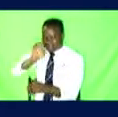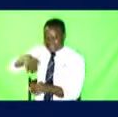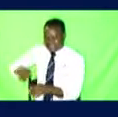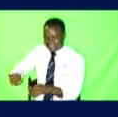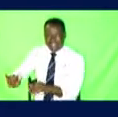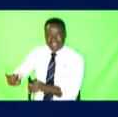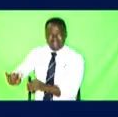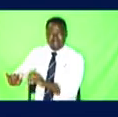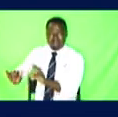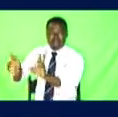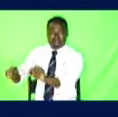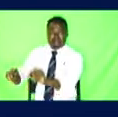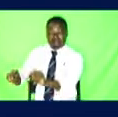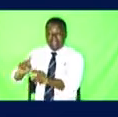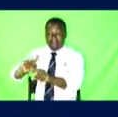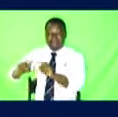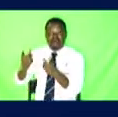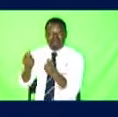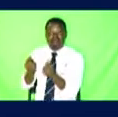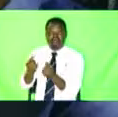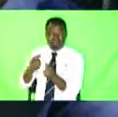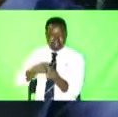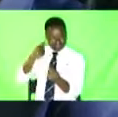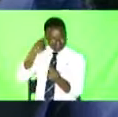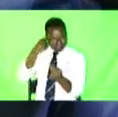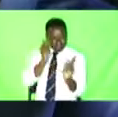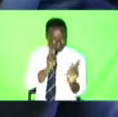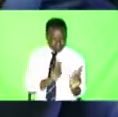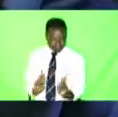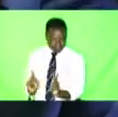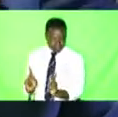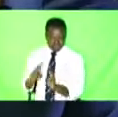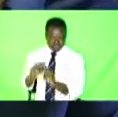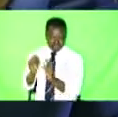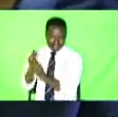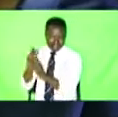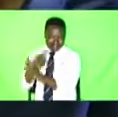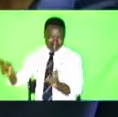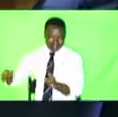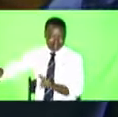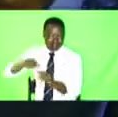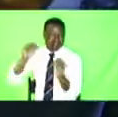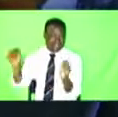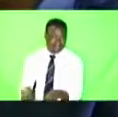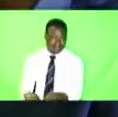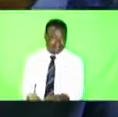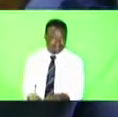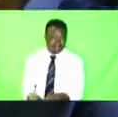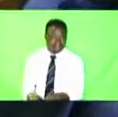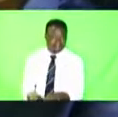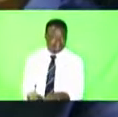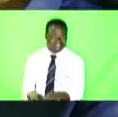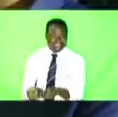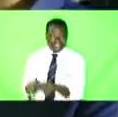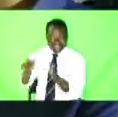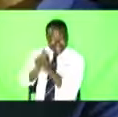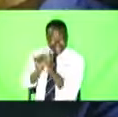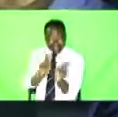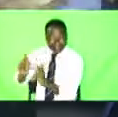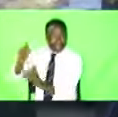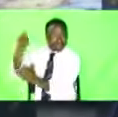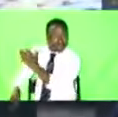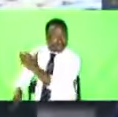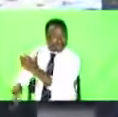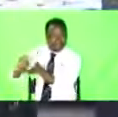condemnation. I will make a plan for their redemption. And he says that that plan is supposed